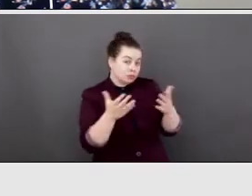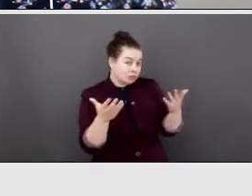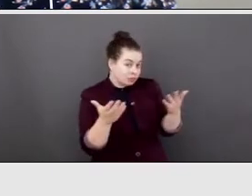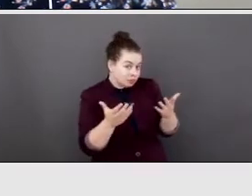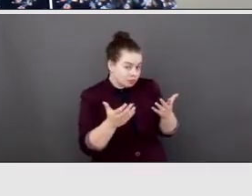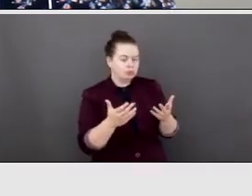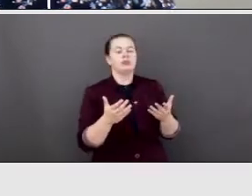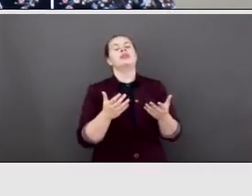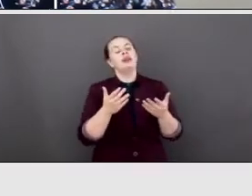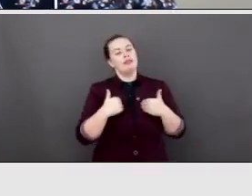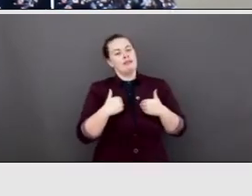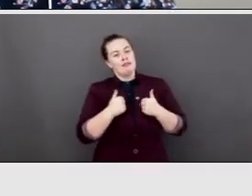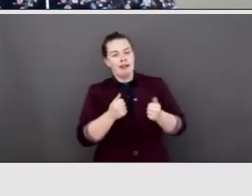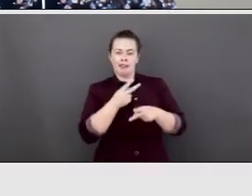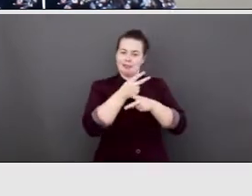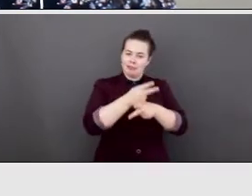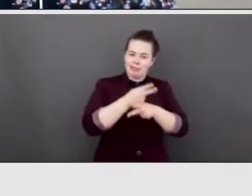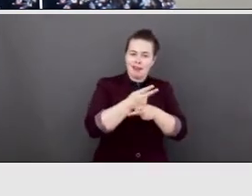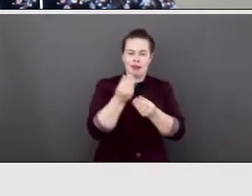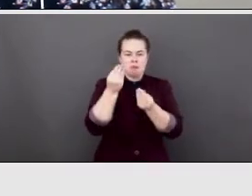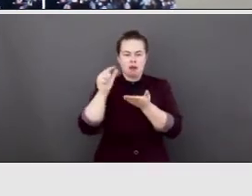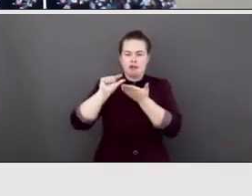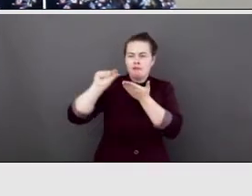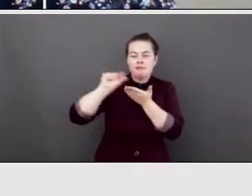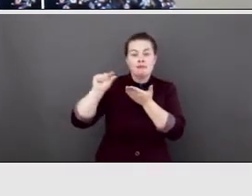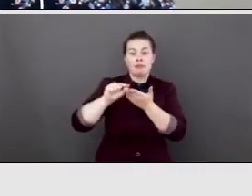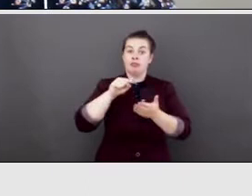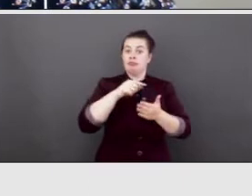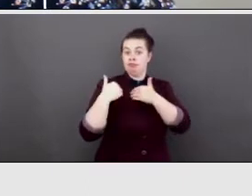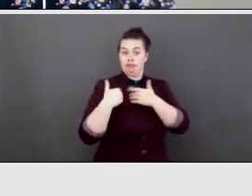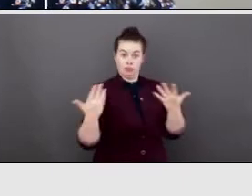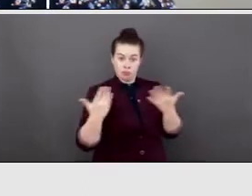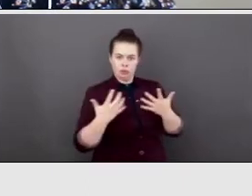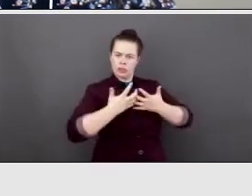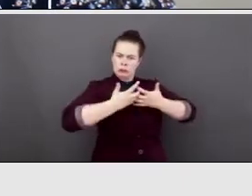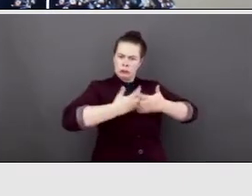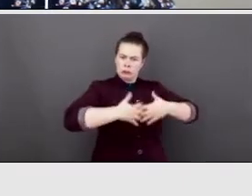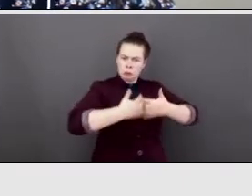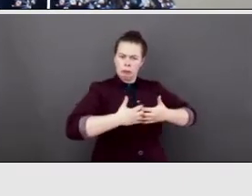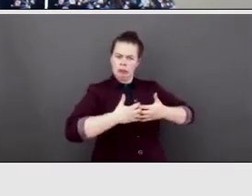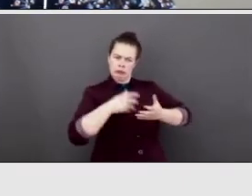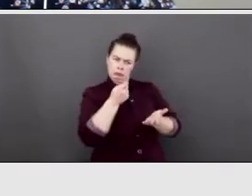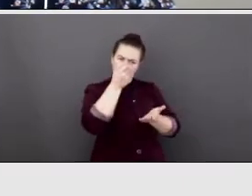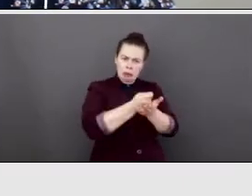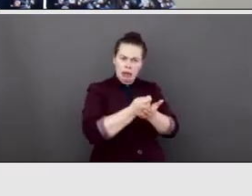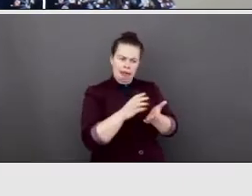Insurance Organization, which is responsible for the purchasing of healthcare services from both the public and the private